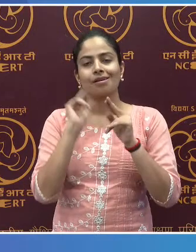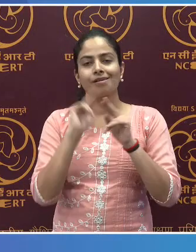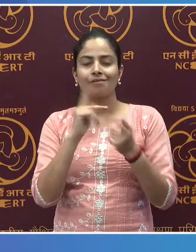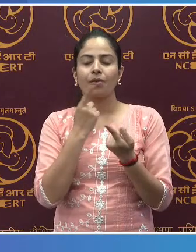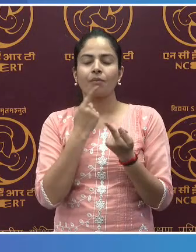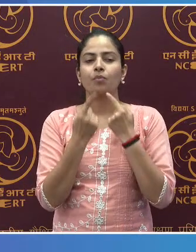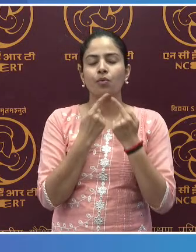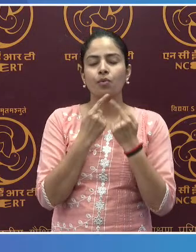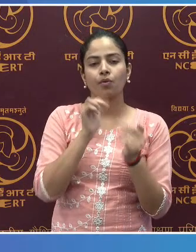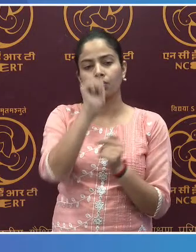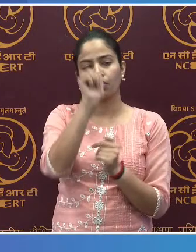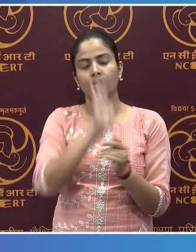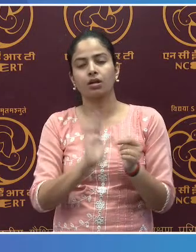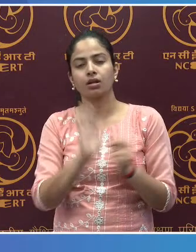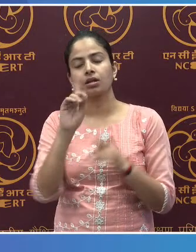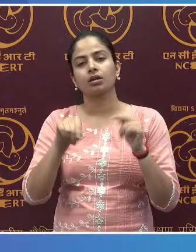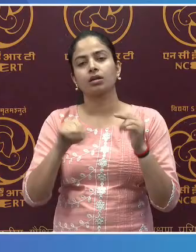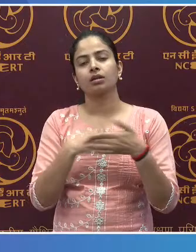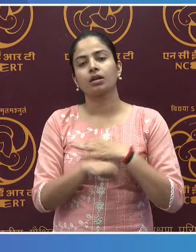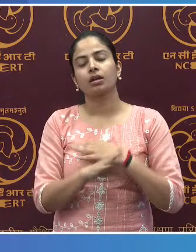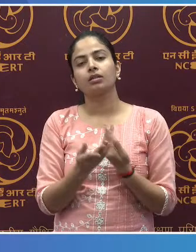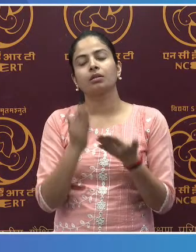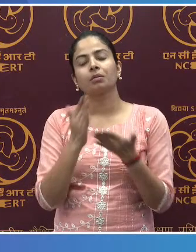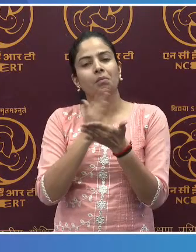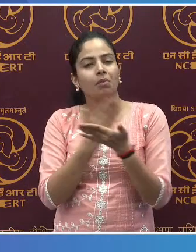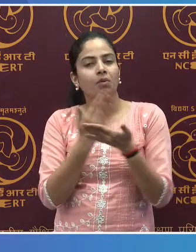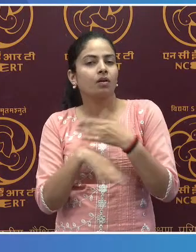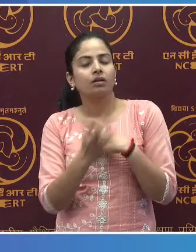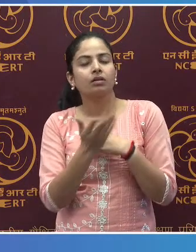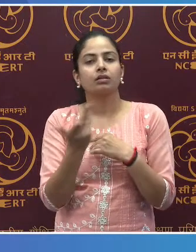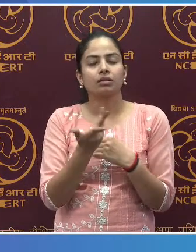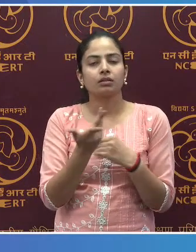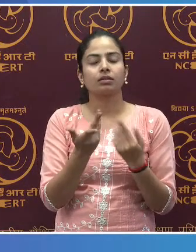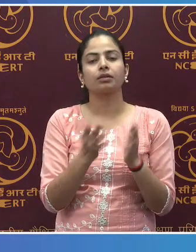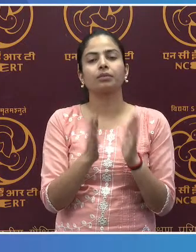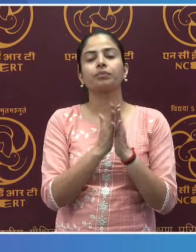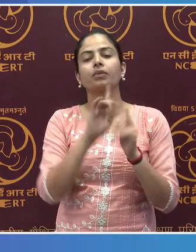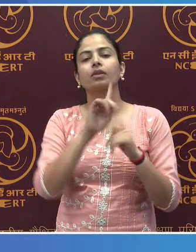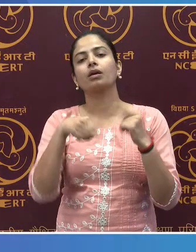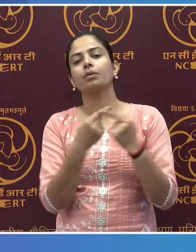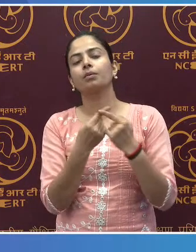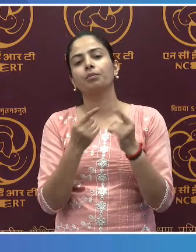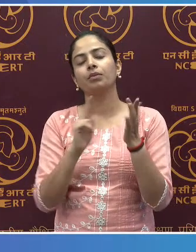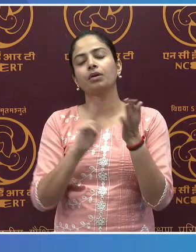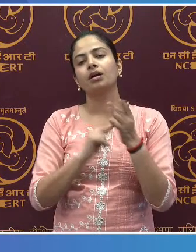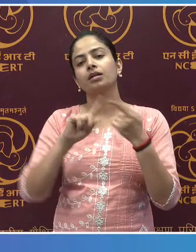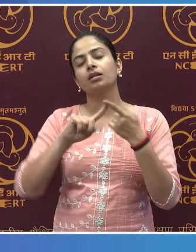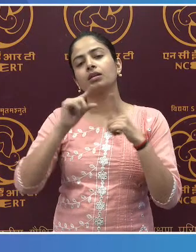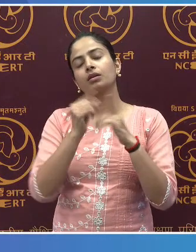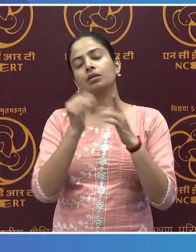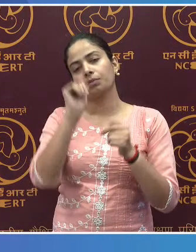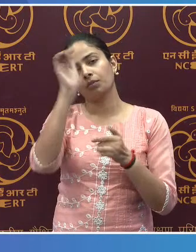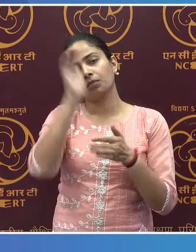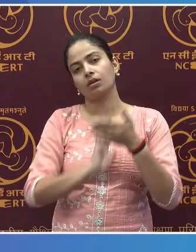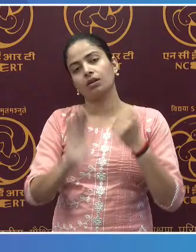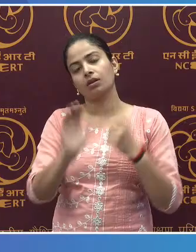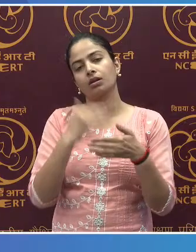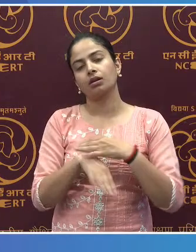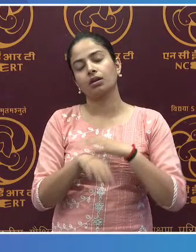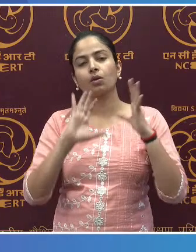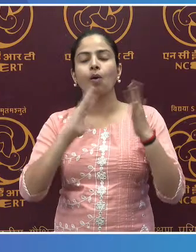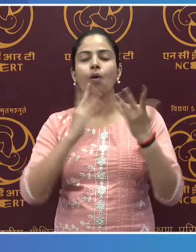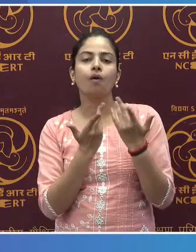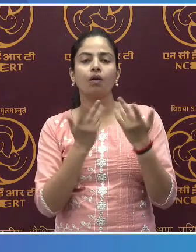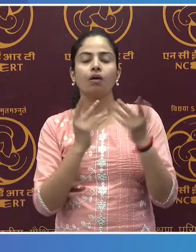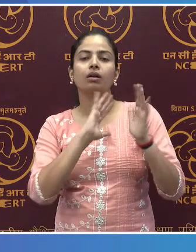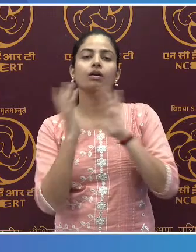country, then the education policy visualizes the textbook, and whenever we talk about any education policy in India or the globe, then